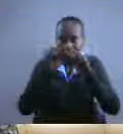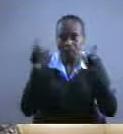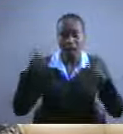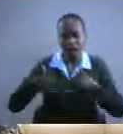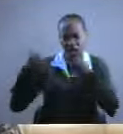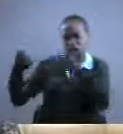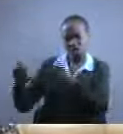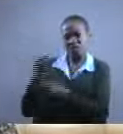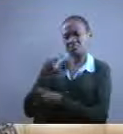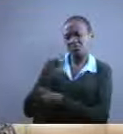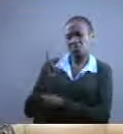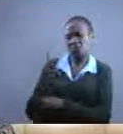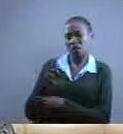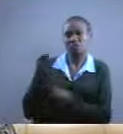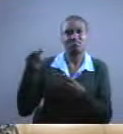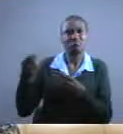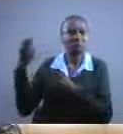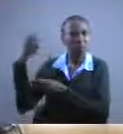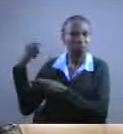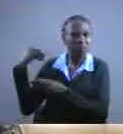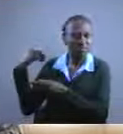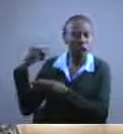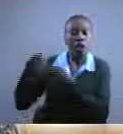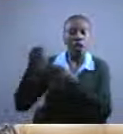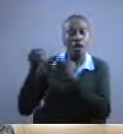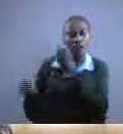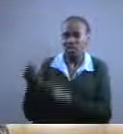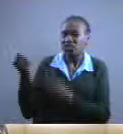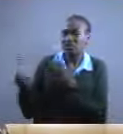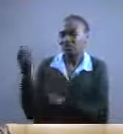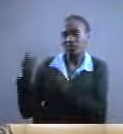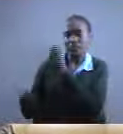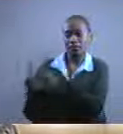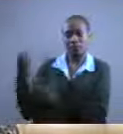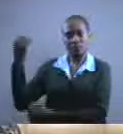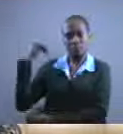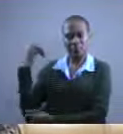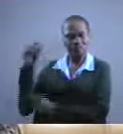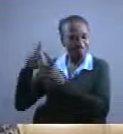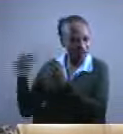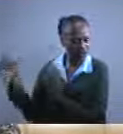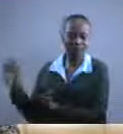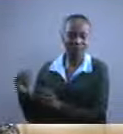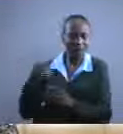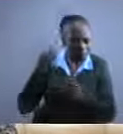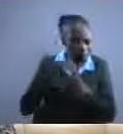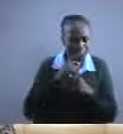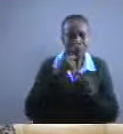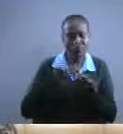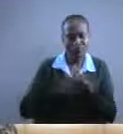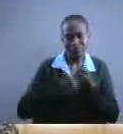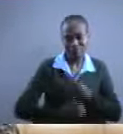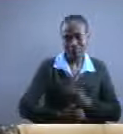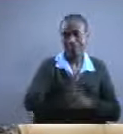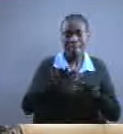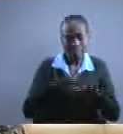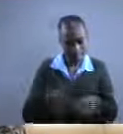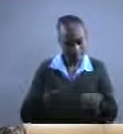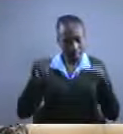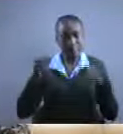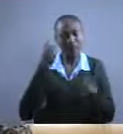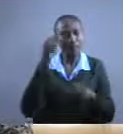just recognition of past accomplishment, but it is also a promise of continued capability in Parliament